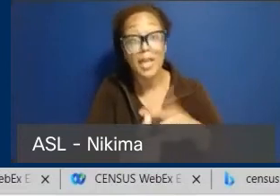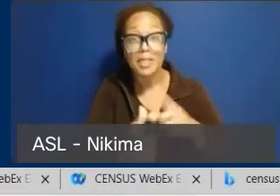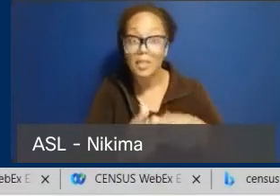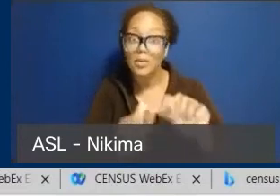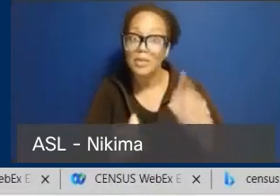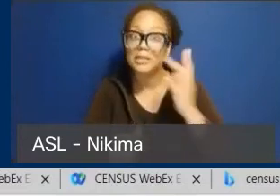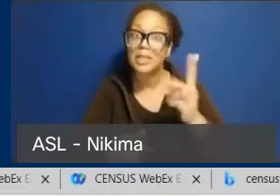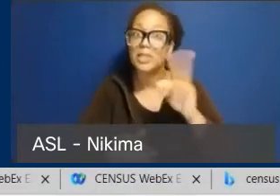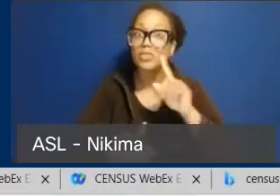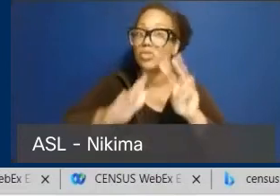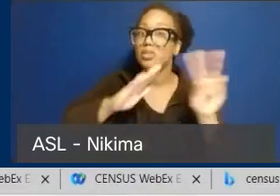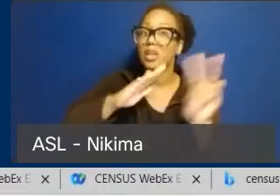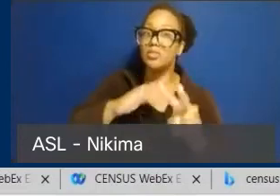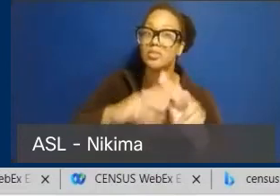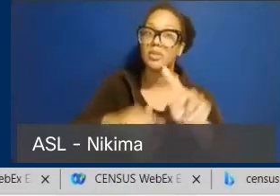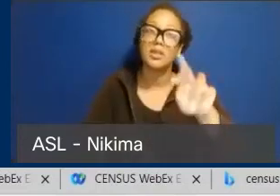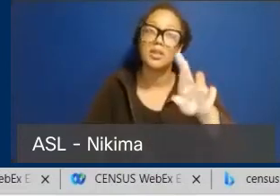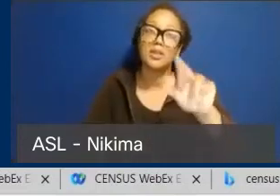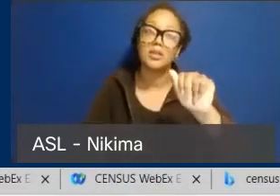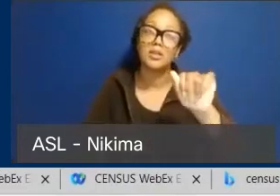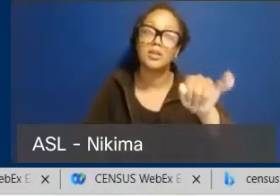trajectories across time.